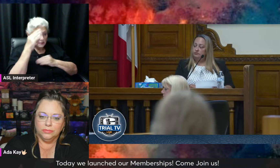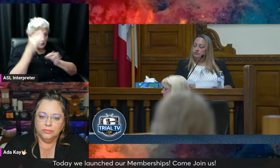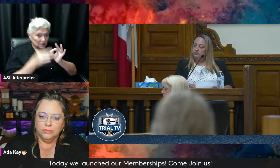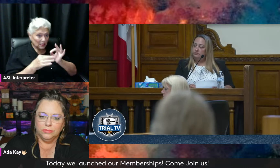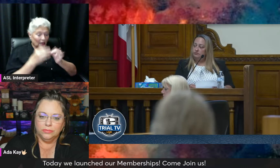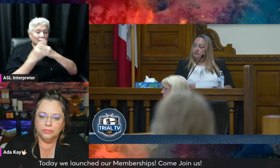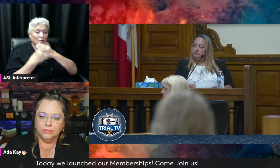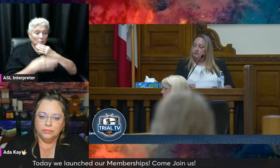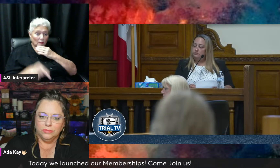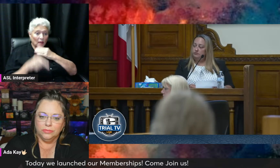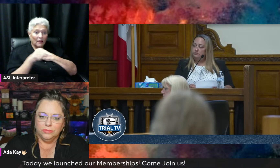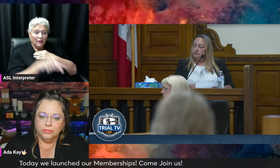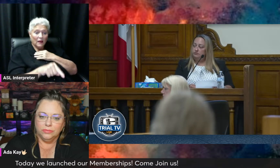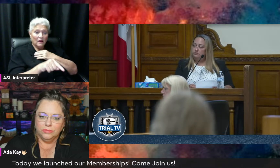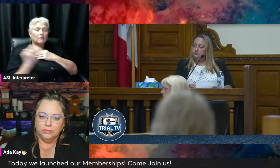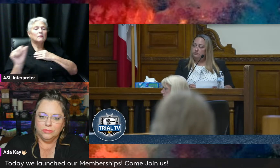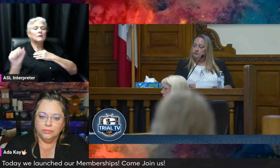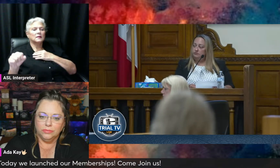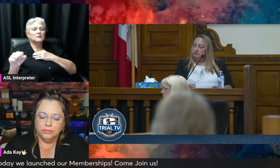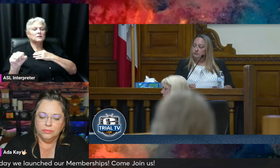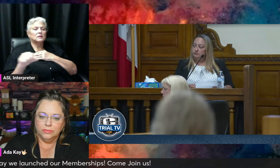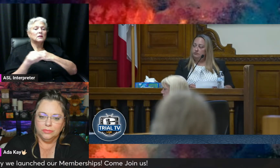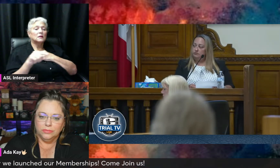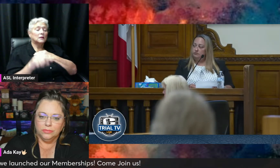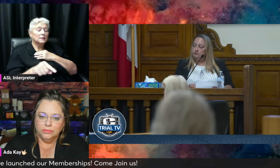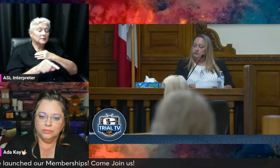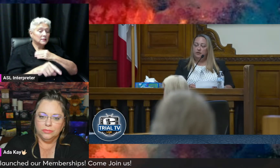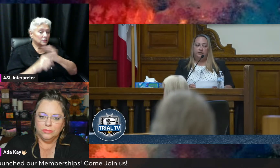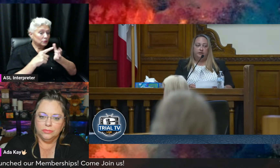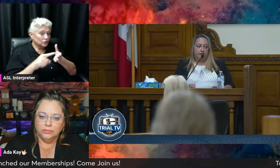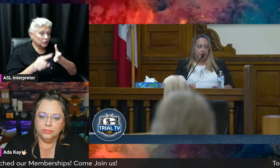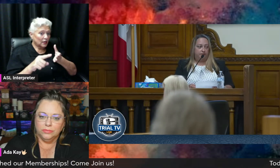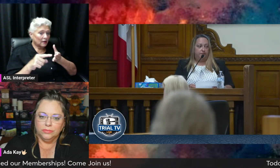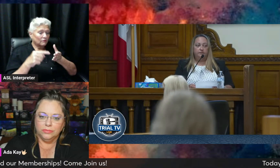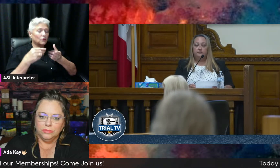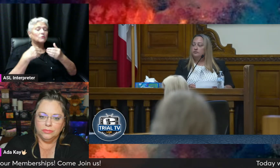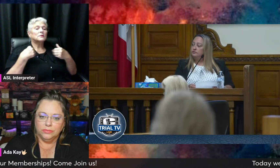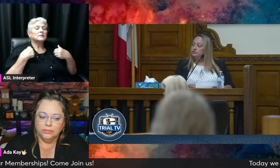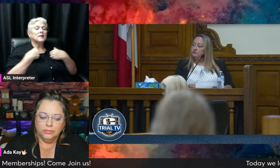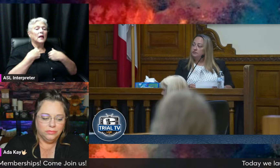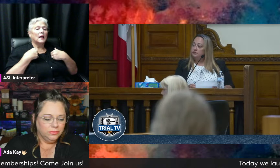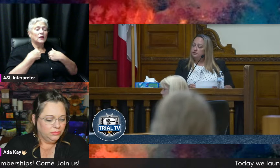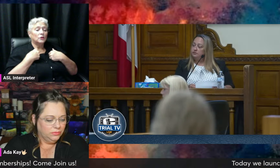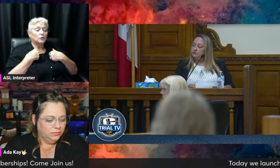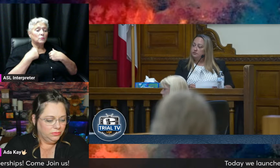Okay. Did you screen to determine whether it was human or animal blood? I did not.